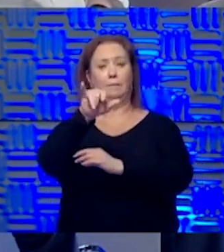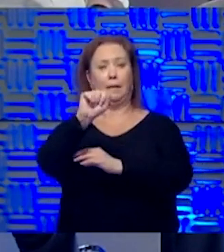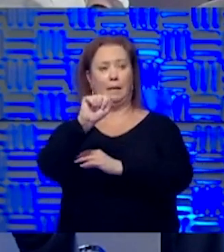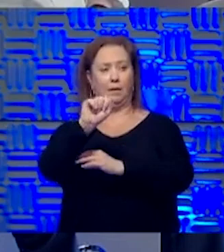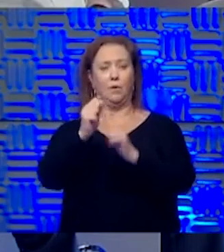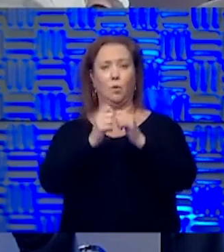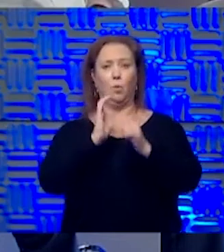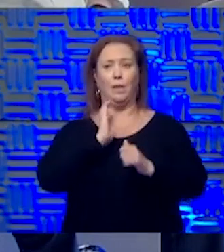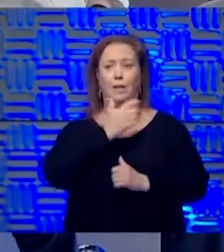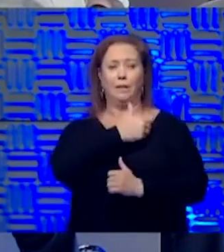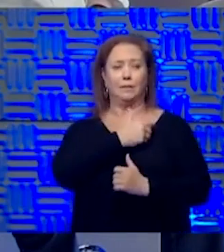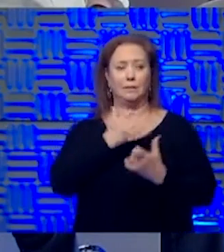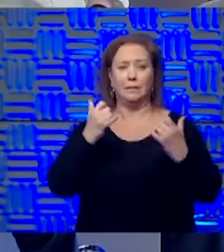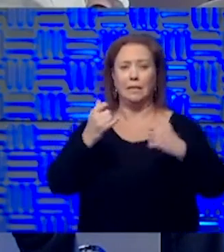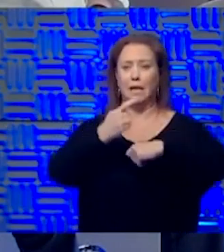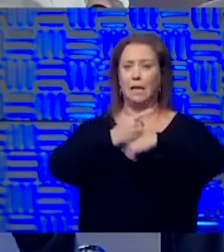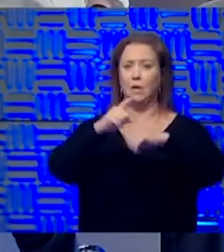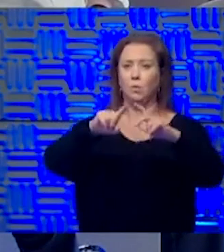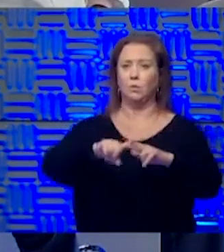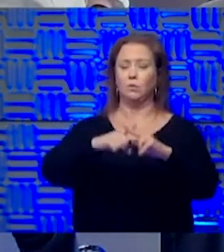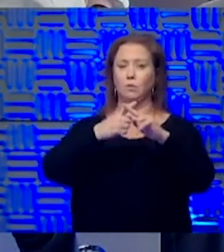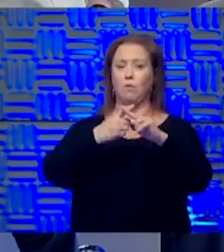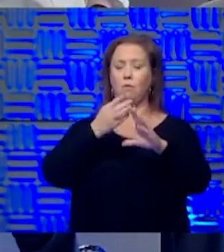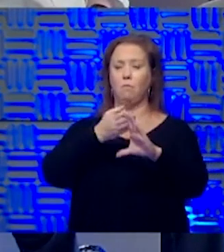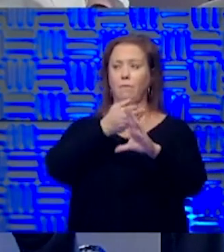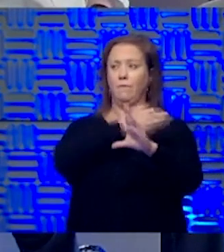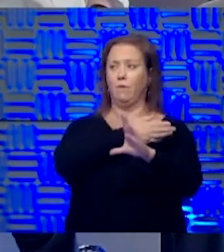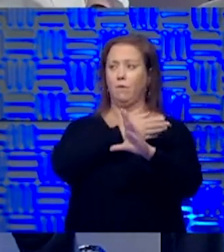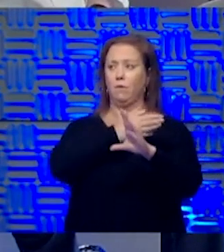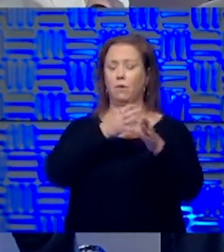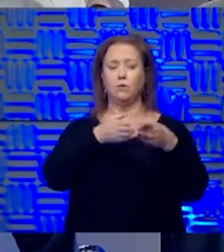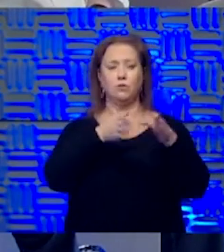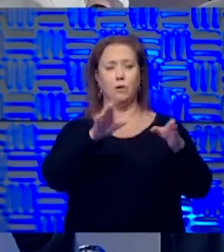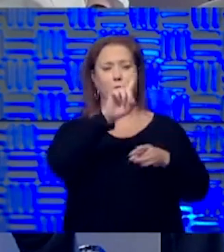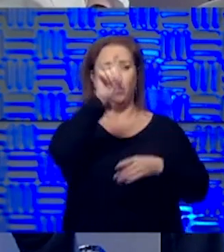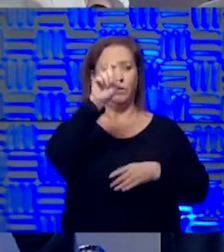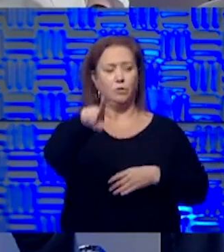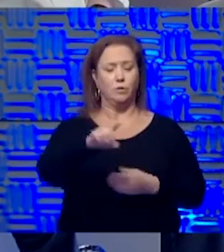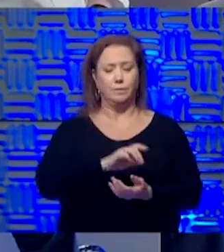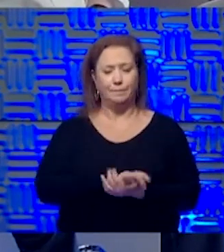with us in this program. So we'll start with that before we go to general questions.